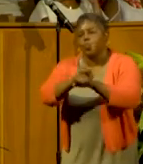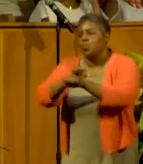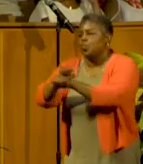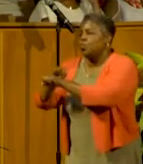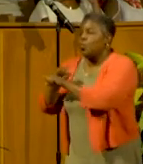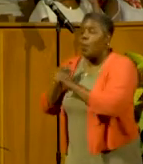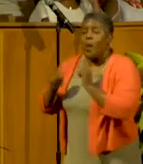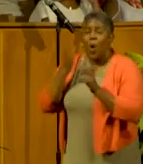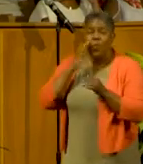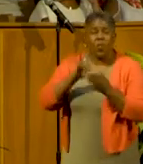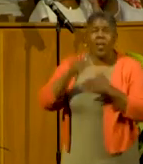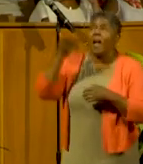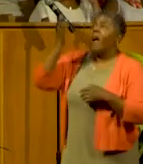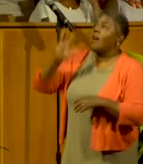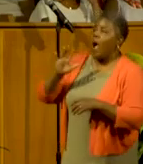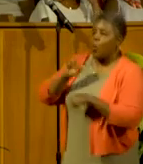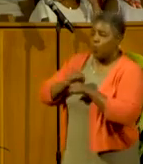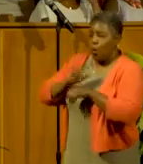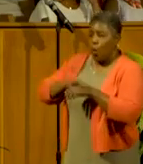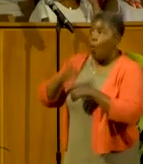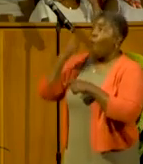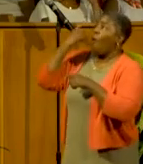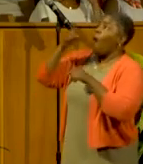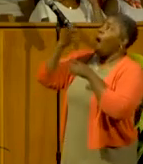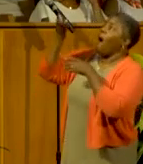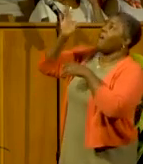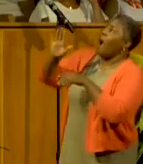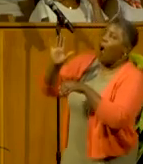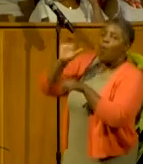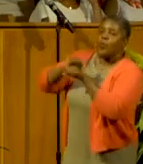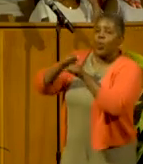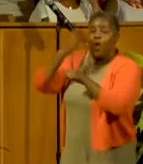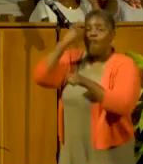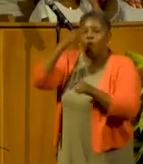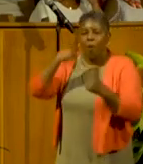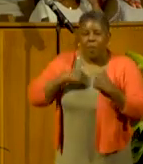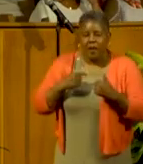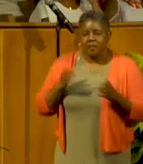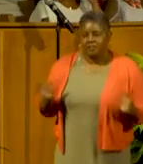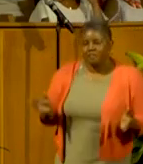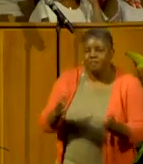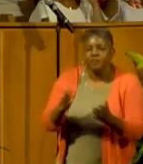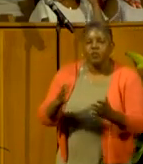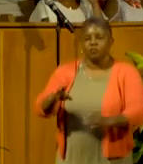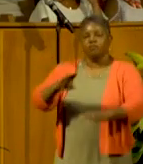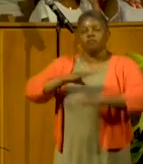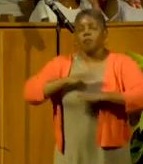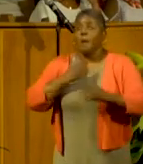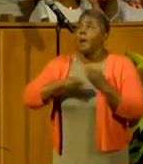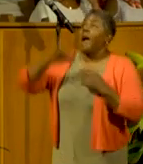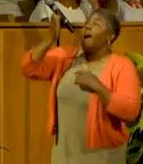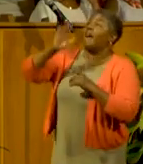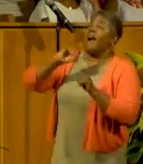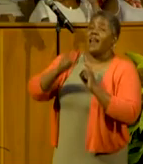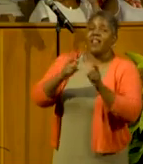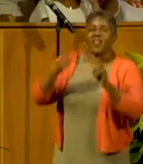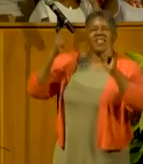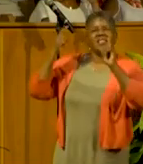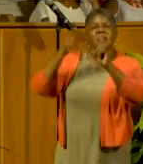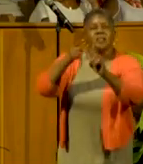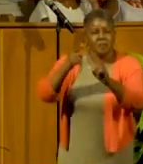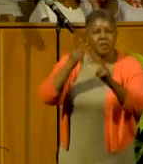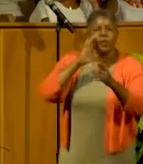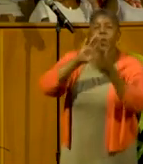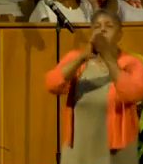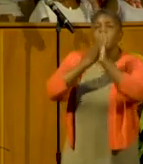knowing that God was working on my behalf and pushing me to fulfill my God-given destiny